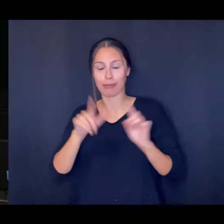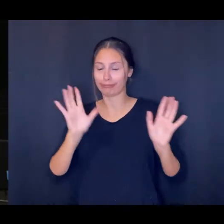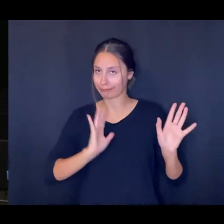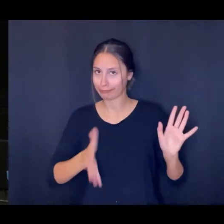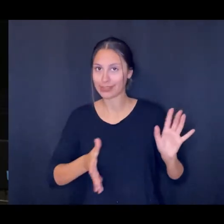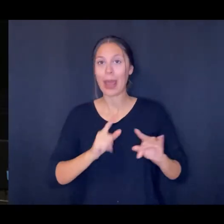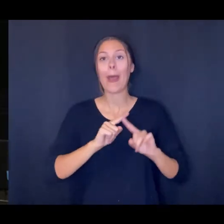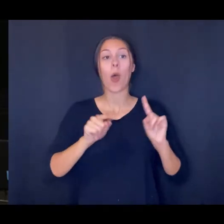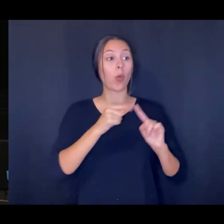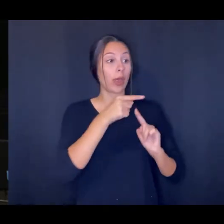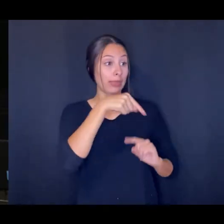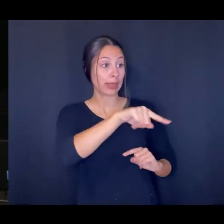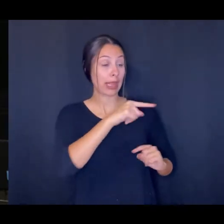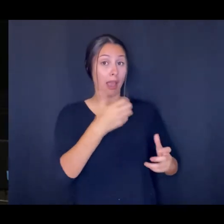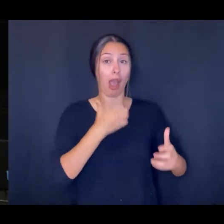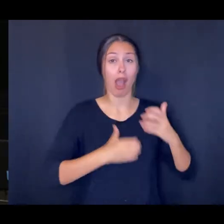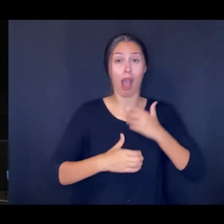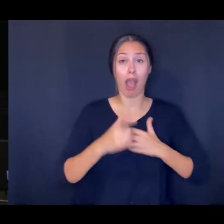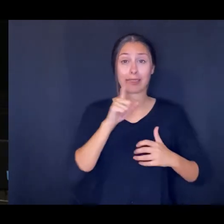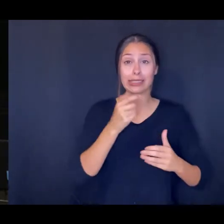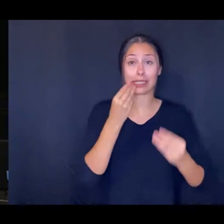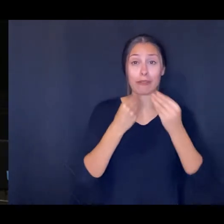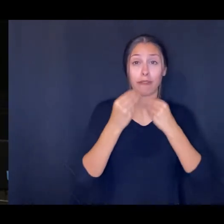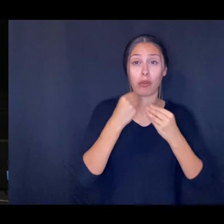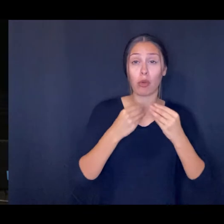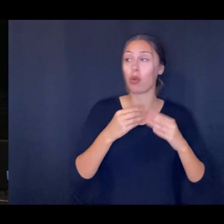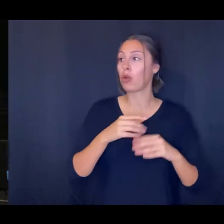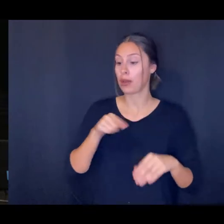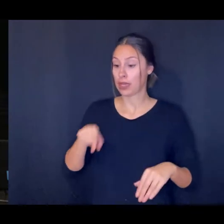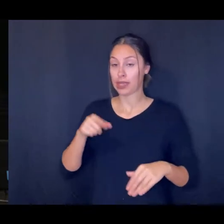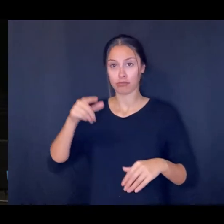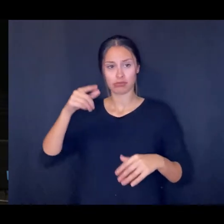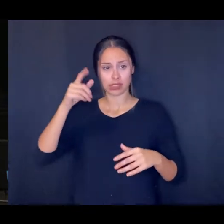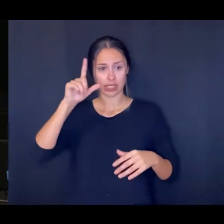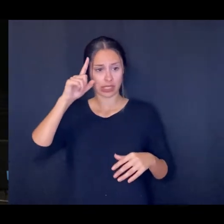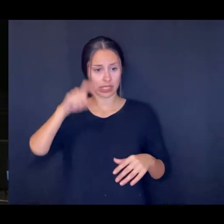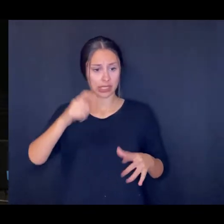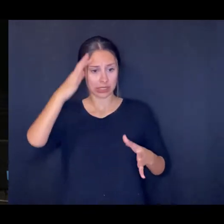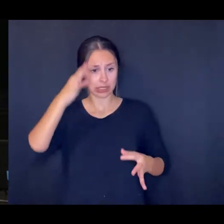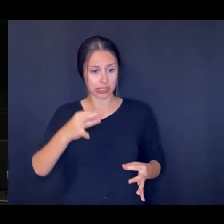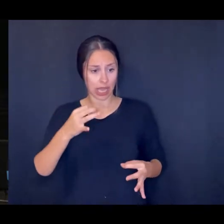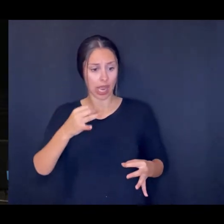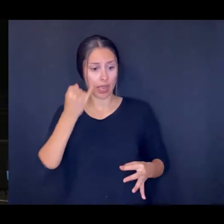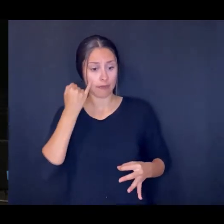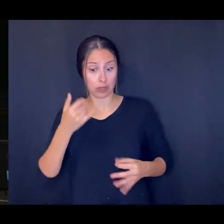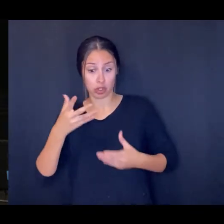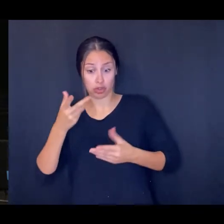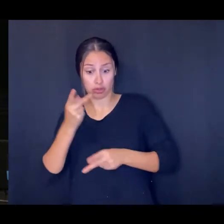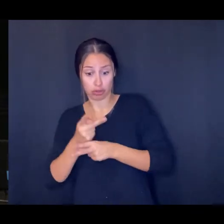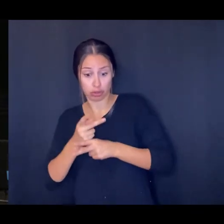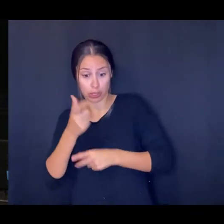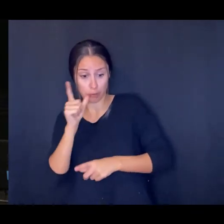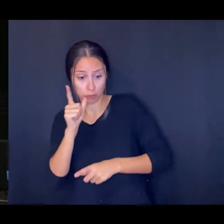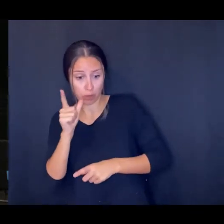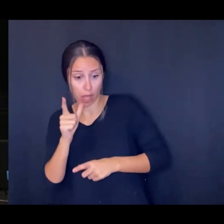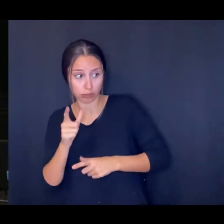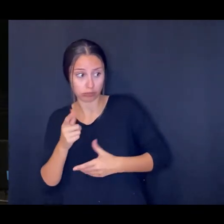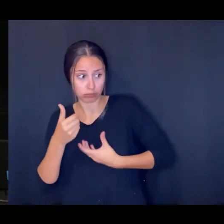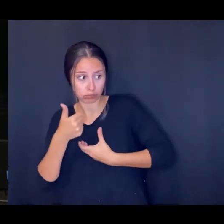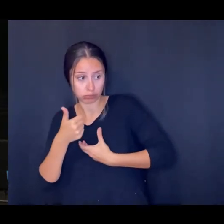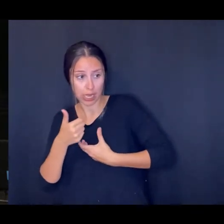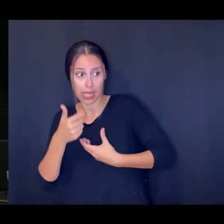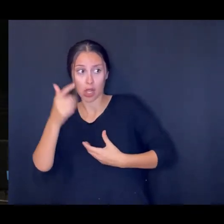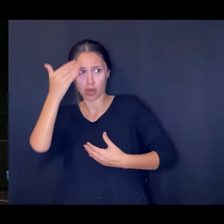okay. But when the crowd got hungry and needed food, the boy had a choice to make. He could keep his lunch to himself, knowing that it could